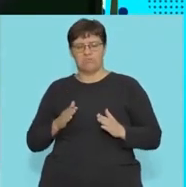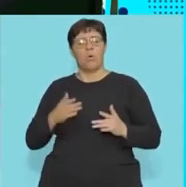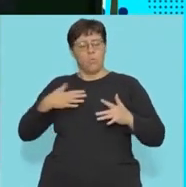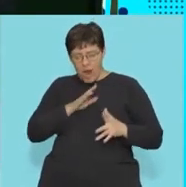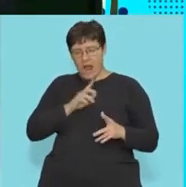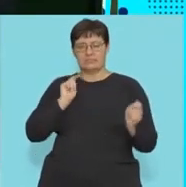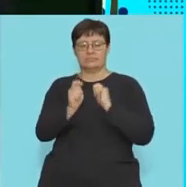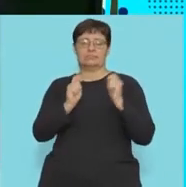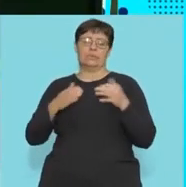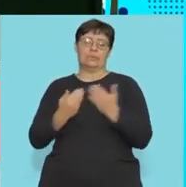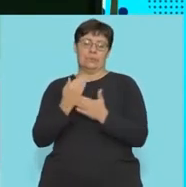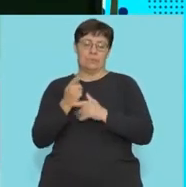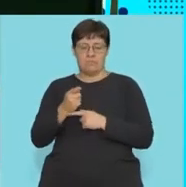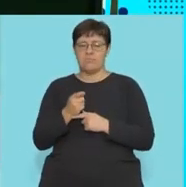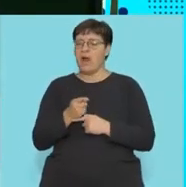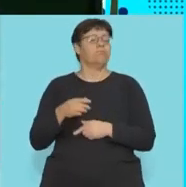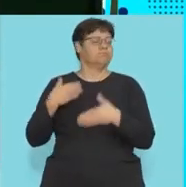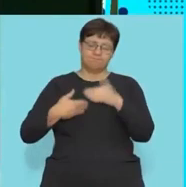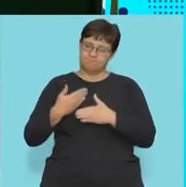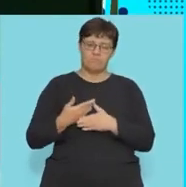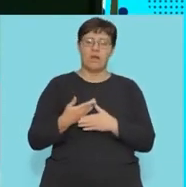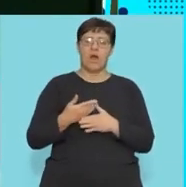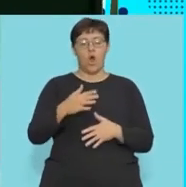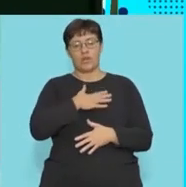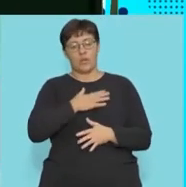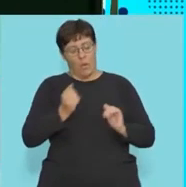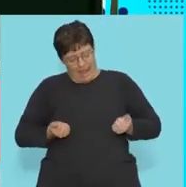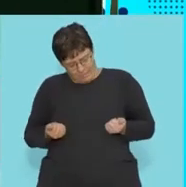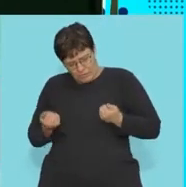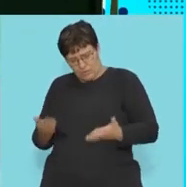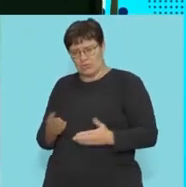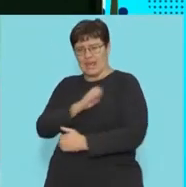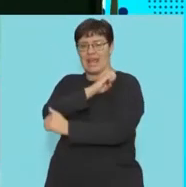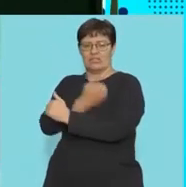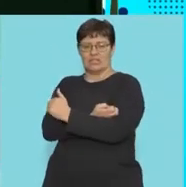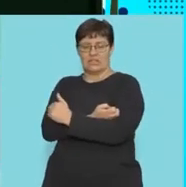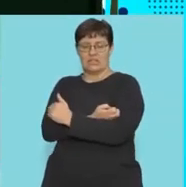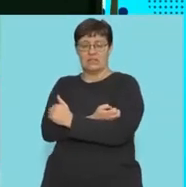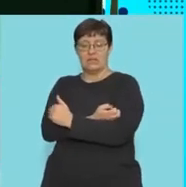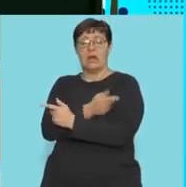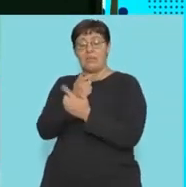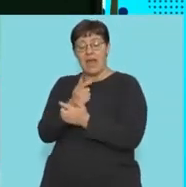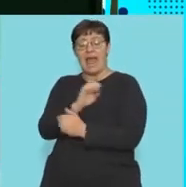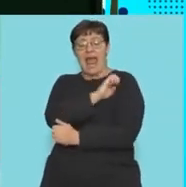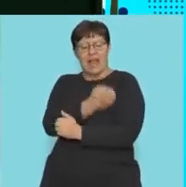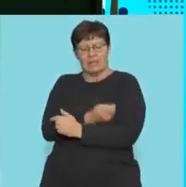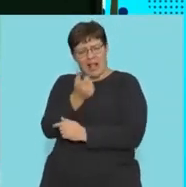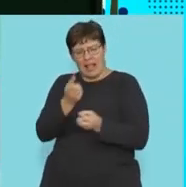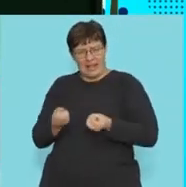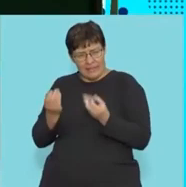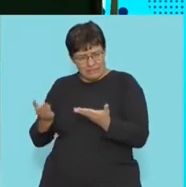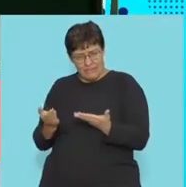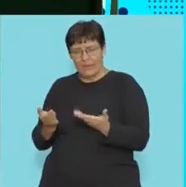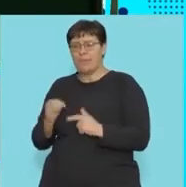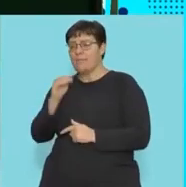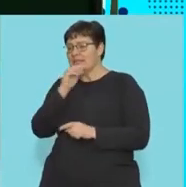out respiration in the absence of oxygen to produce energy. And hence, while producing some energy, it